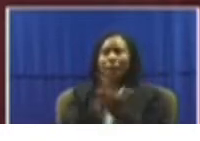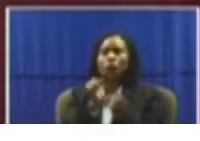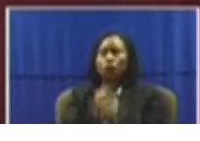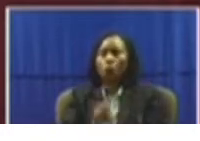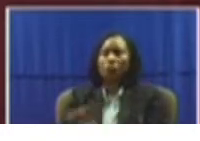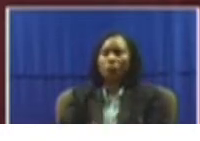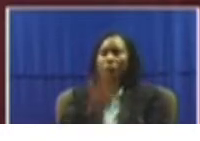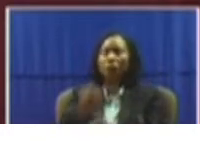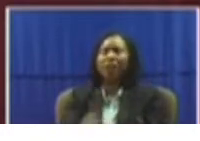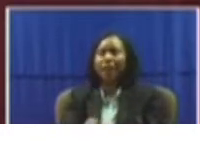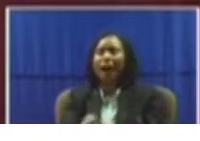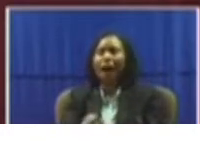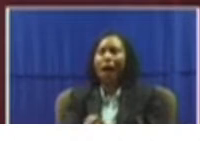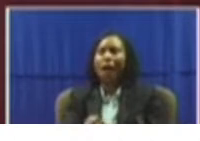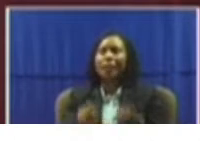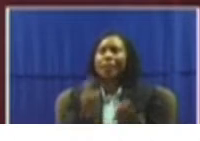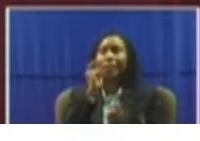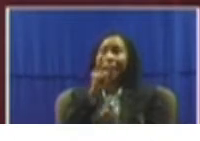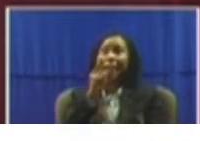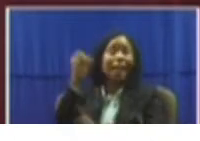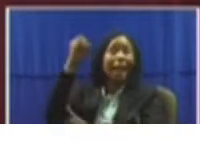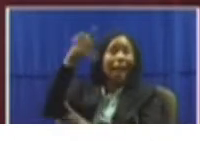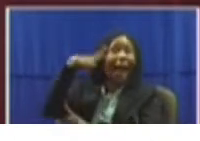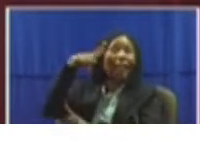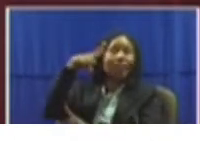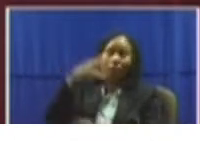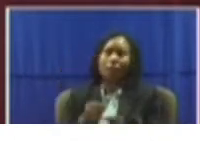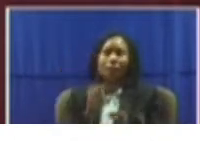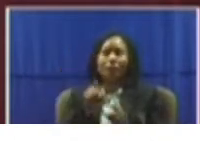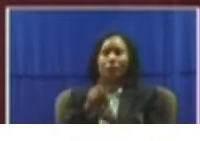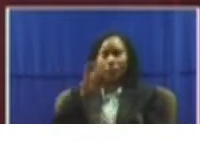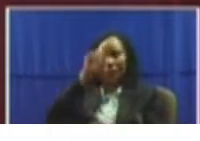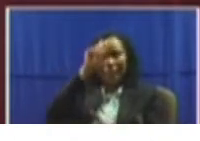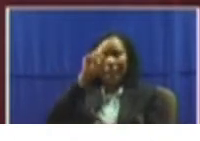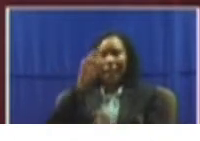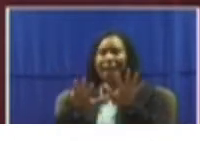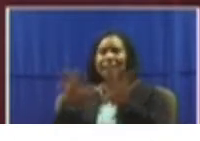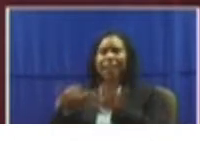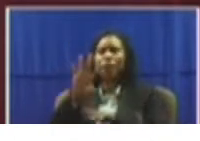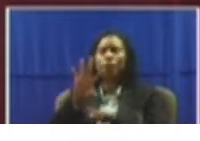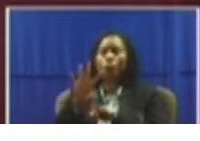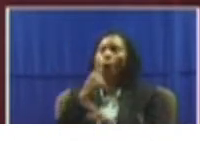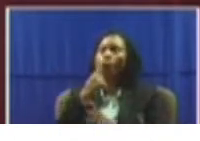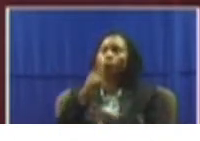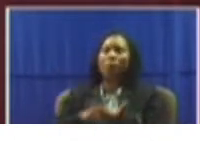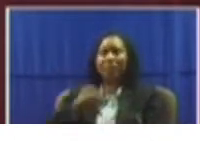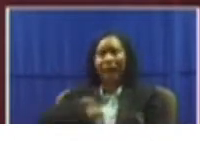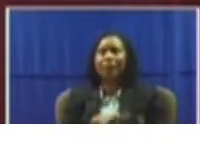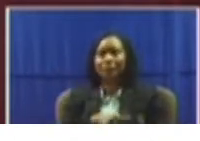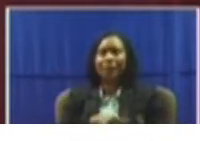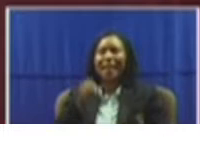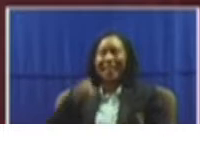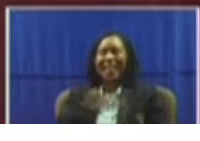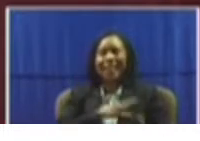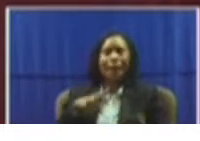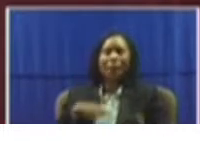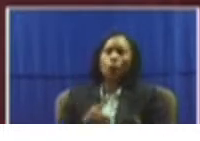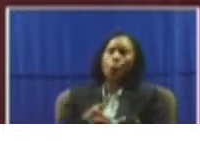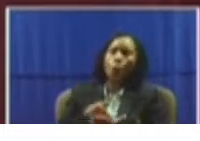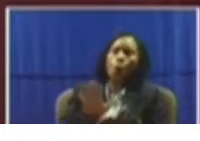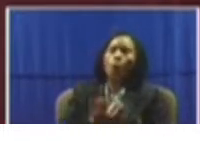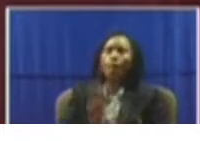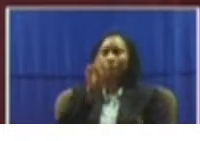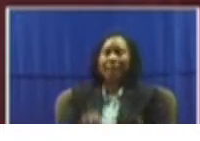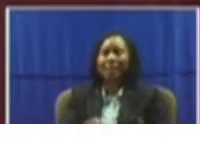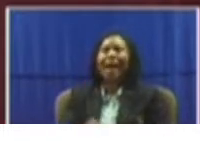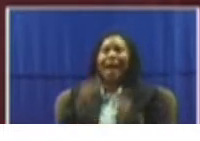shining beacon that we were promised in 1994. The cabinet must go, and it must go now. The constitution will be